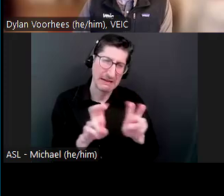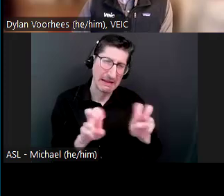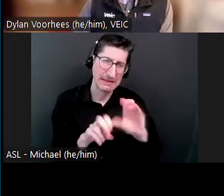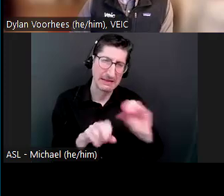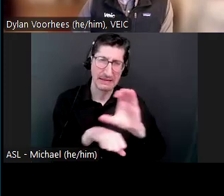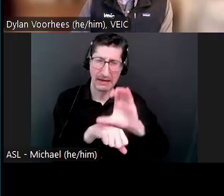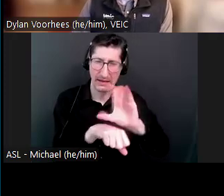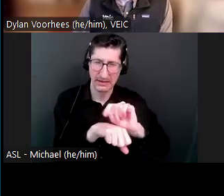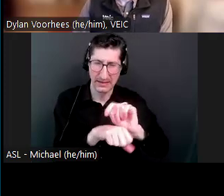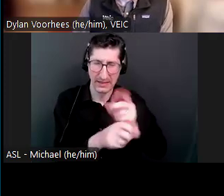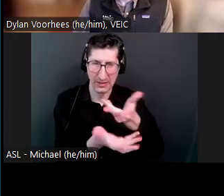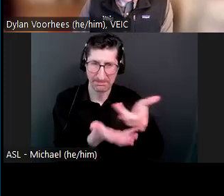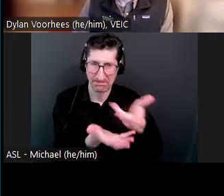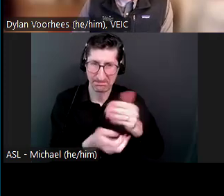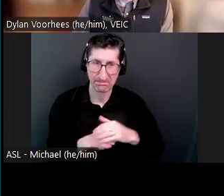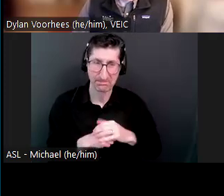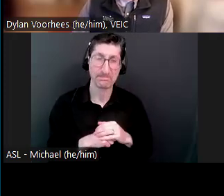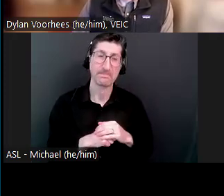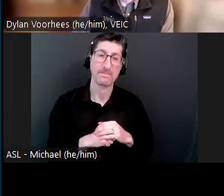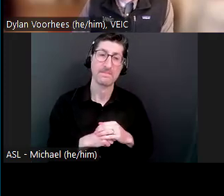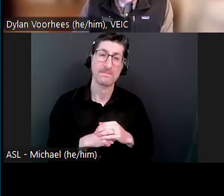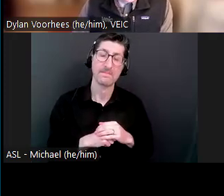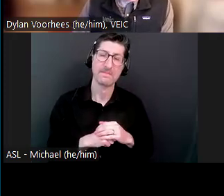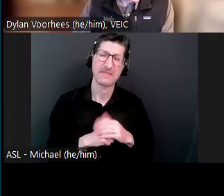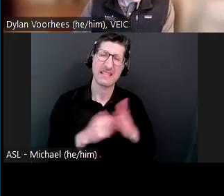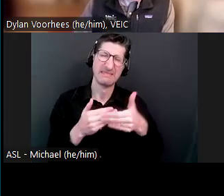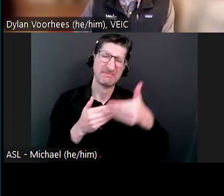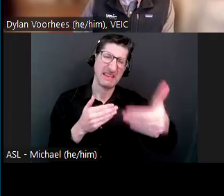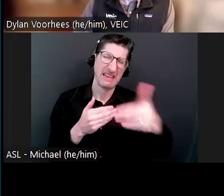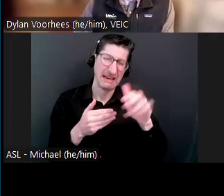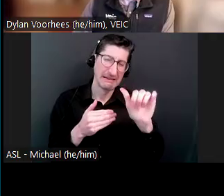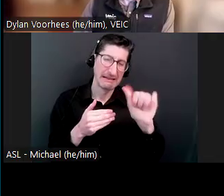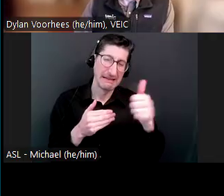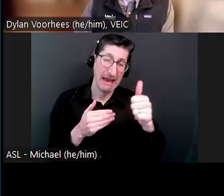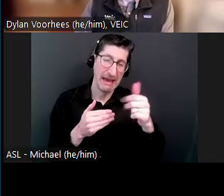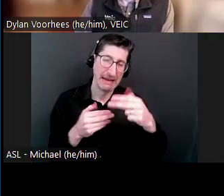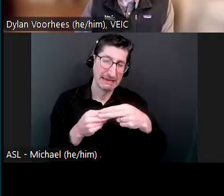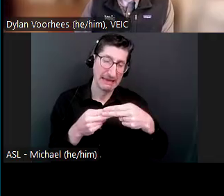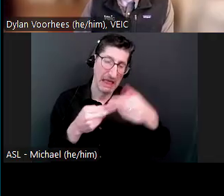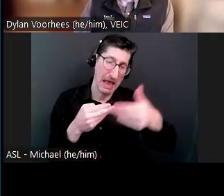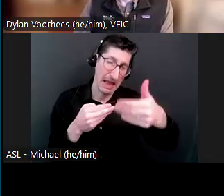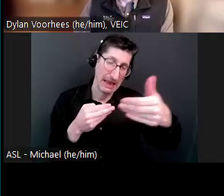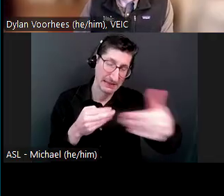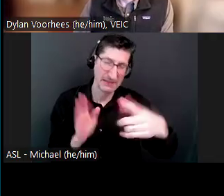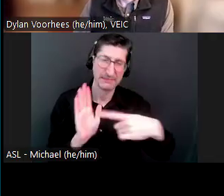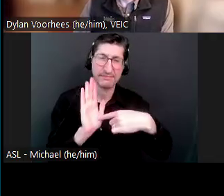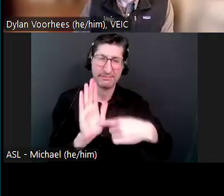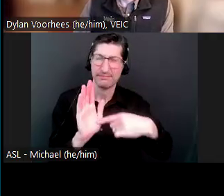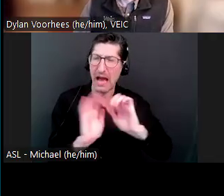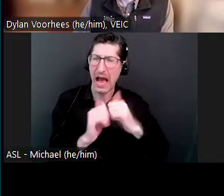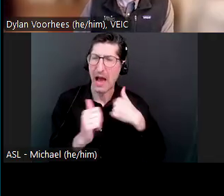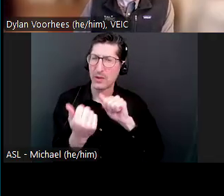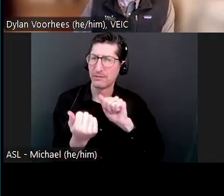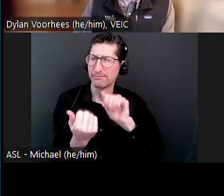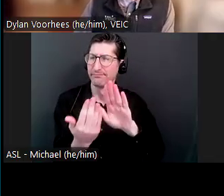And most of the rest of the slides, the next 10 slides specifically, outline options and ideas to respond to these